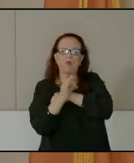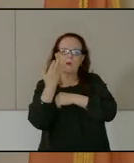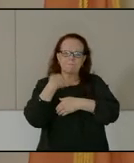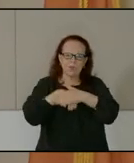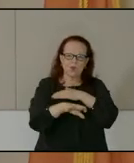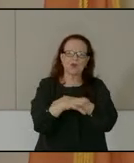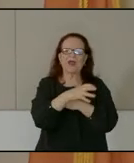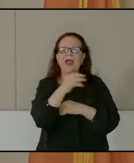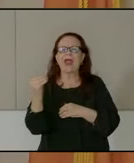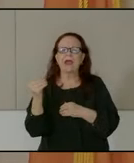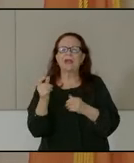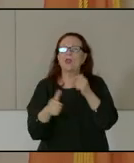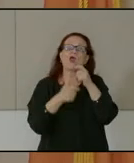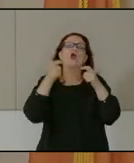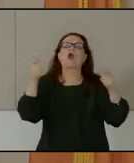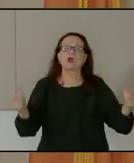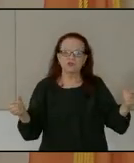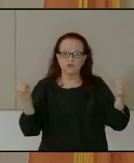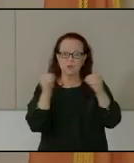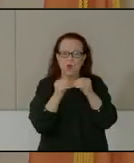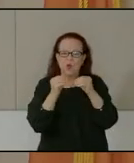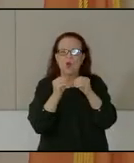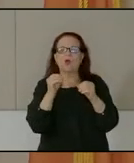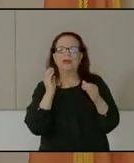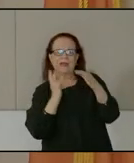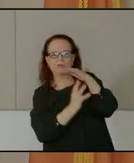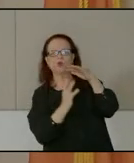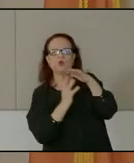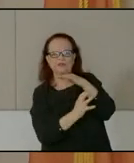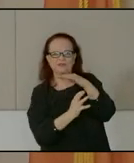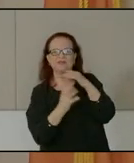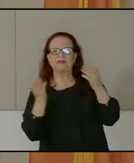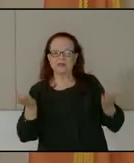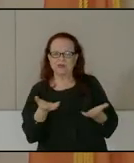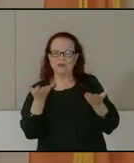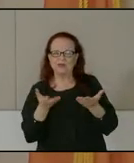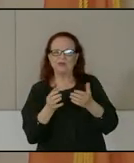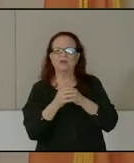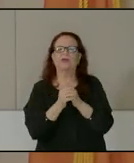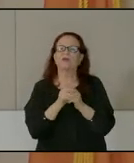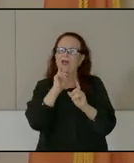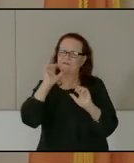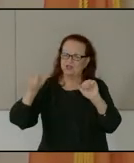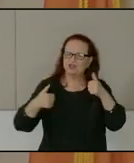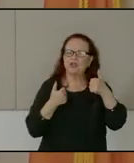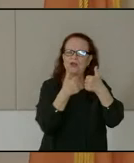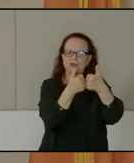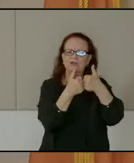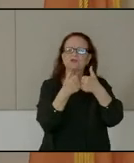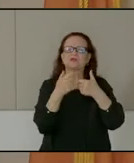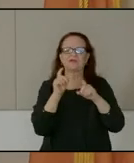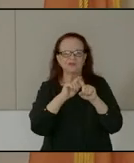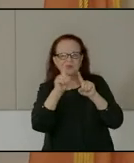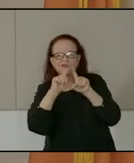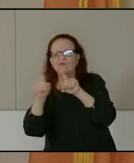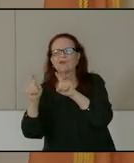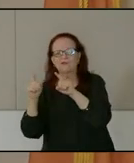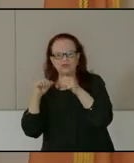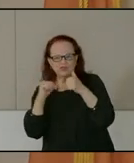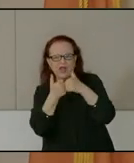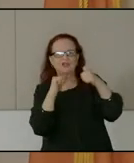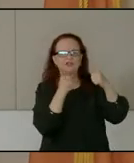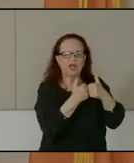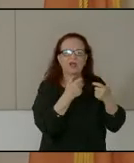number, are immigrants, and you know, have challenges like many other immigrants do. Whether